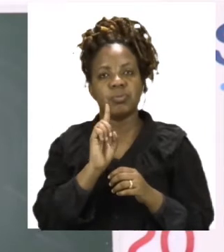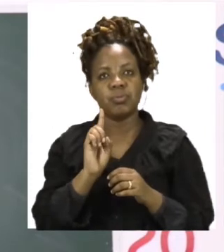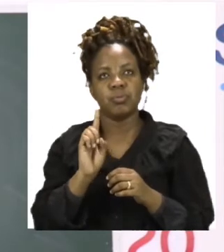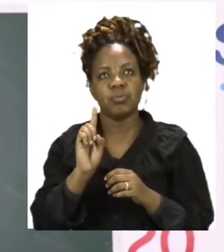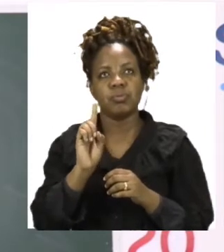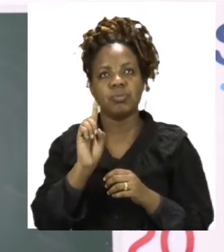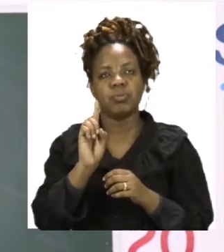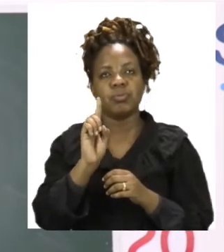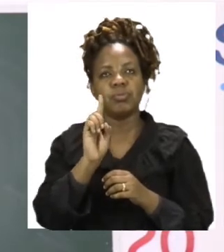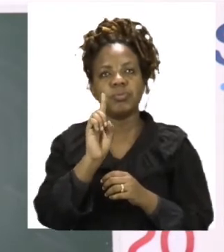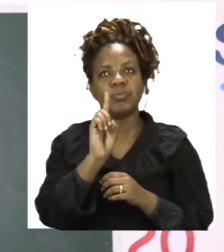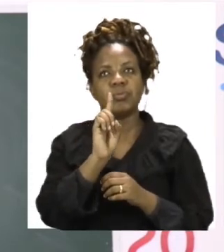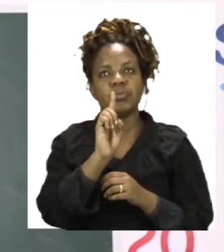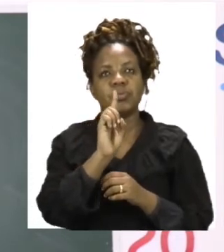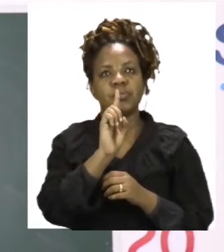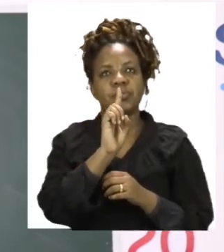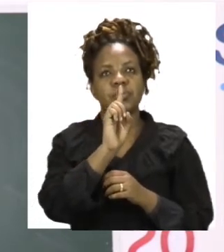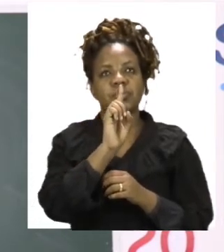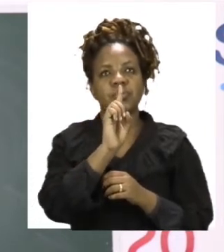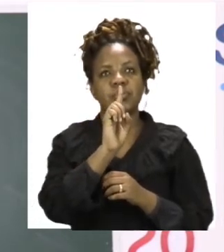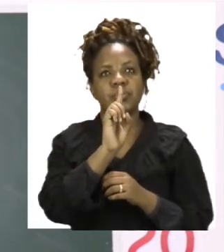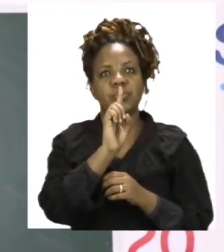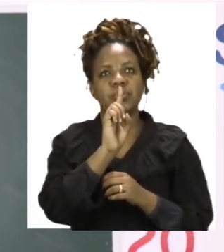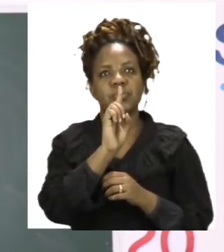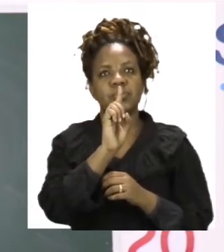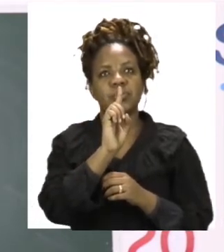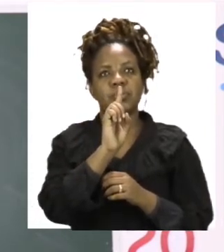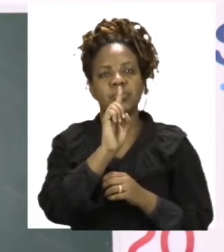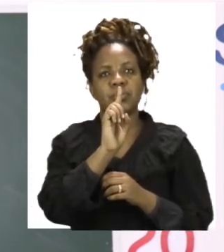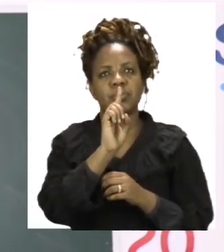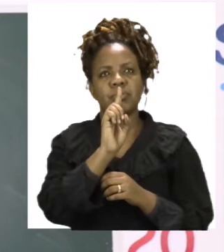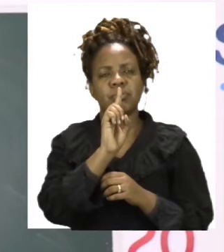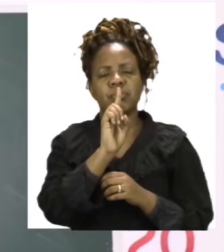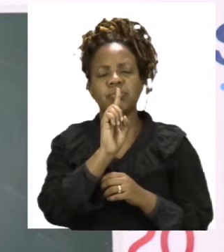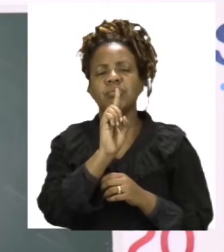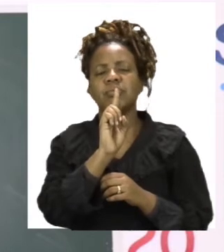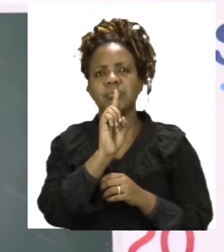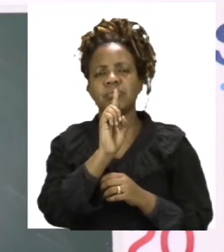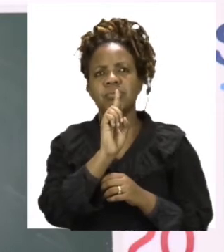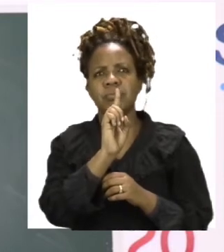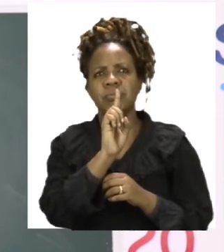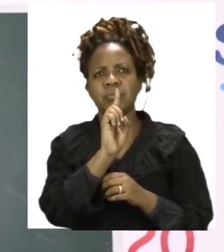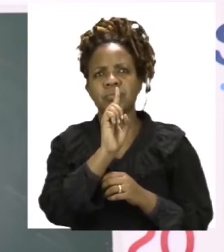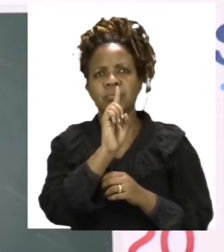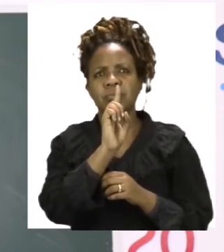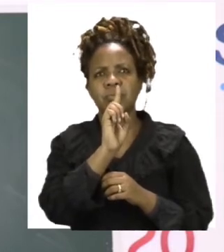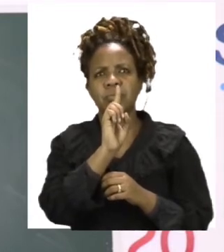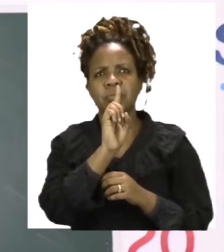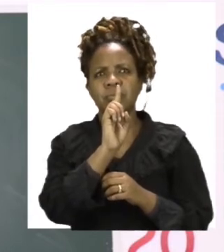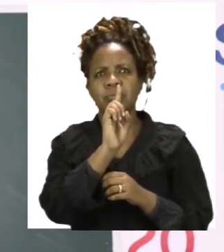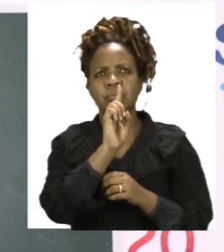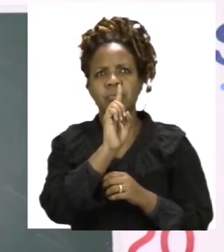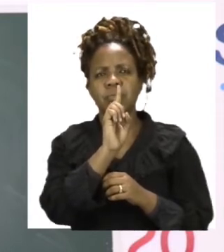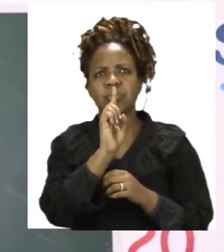the lane again, but as he is walking and looking at the